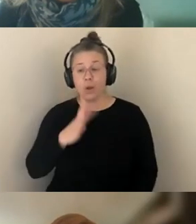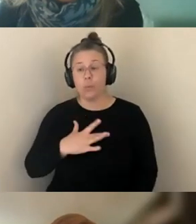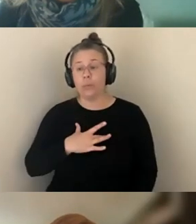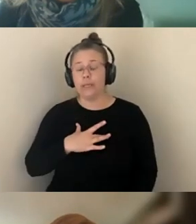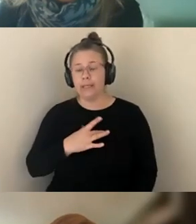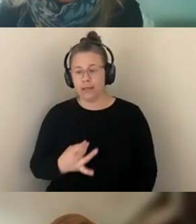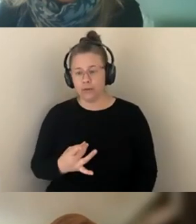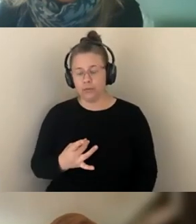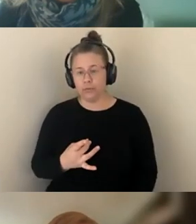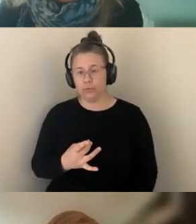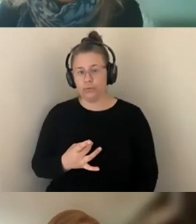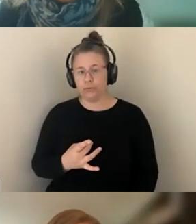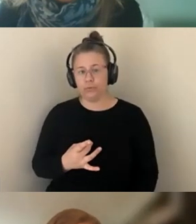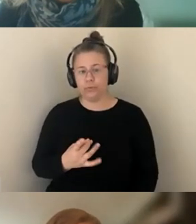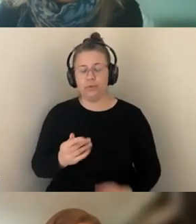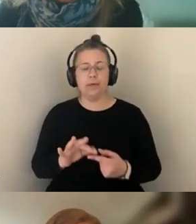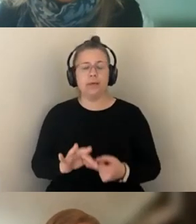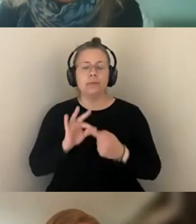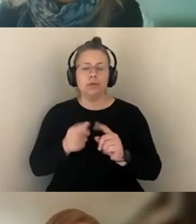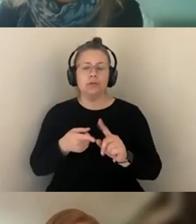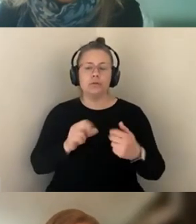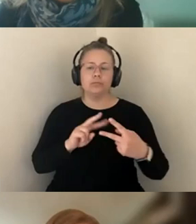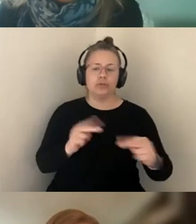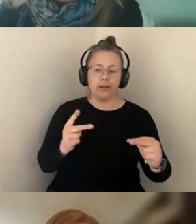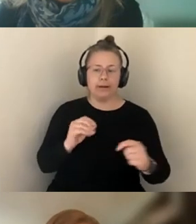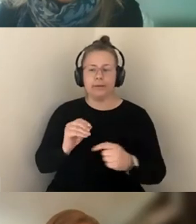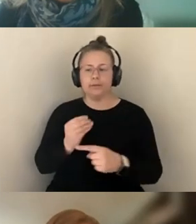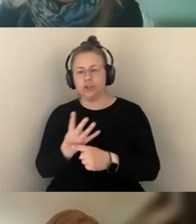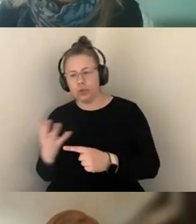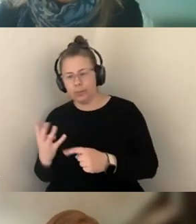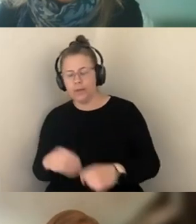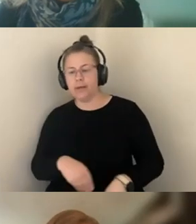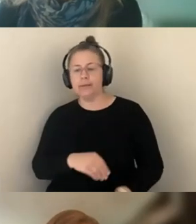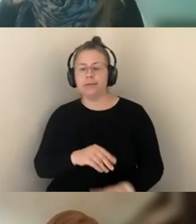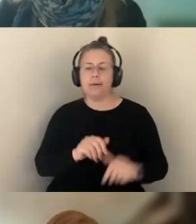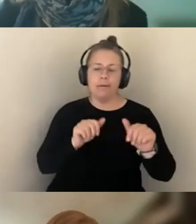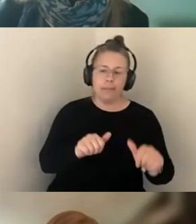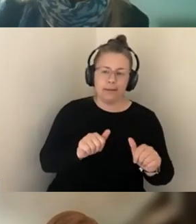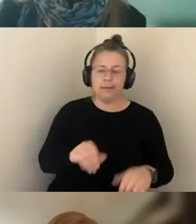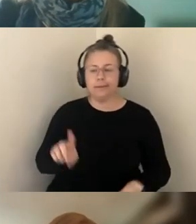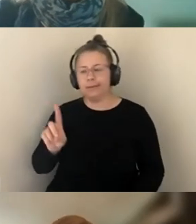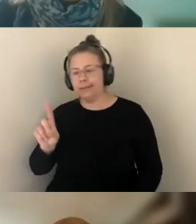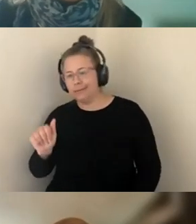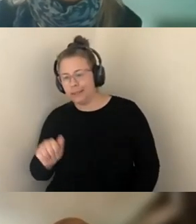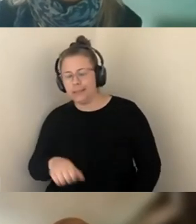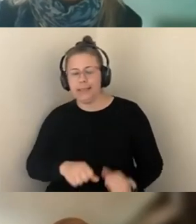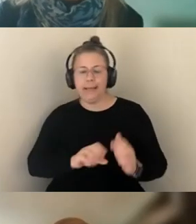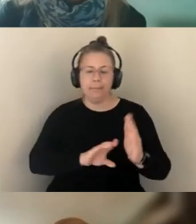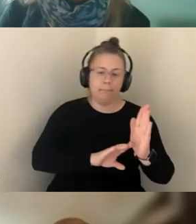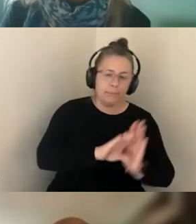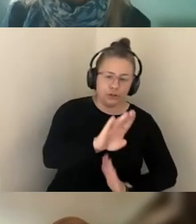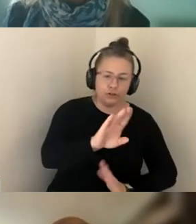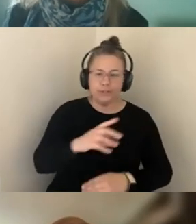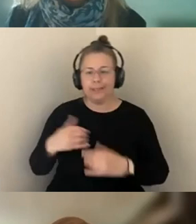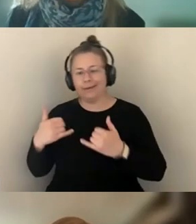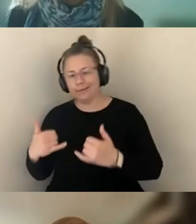context of genetics and genomics, ability and disability, emerging and existing technologies,